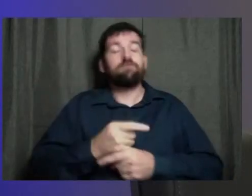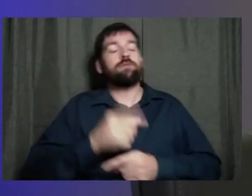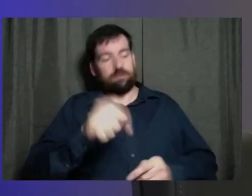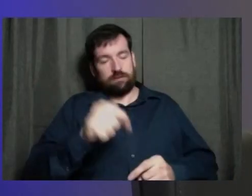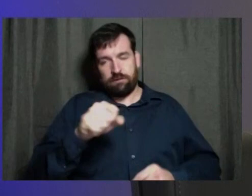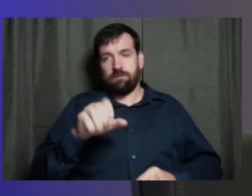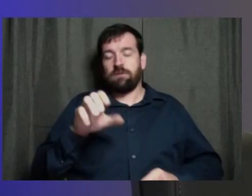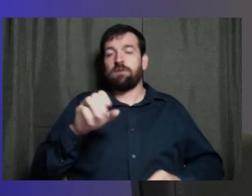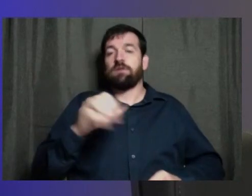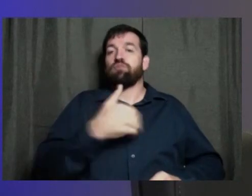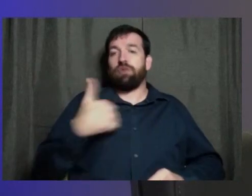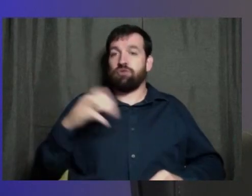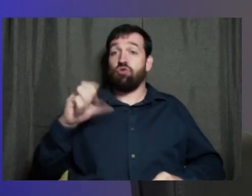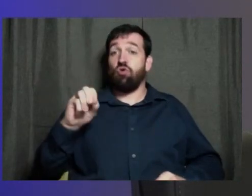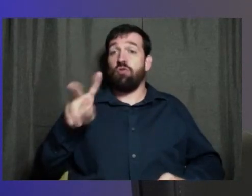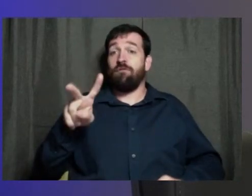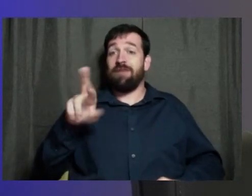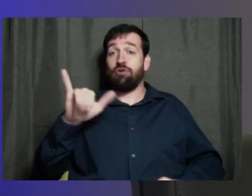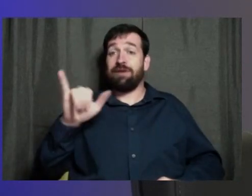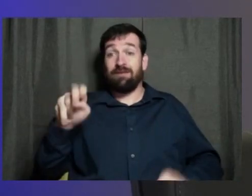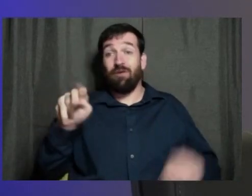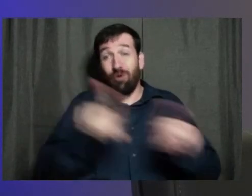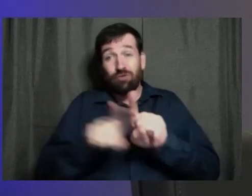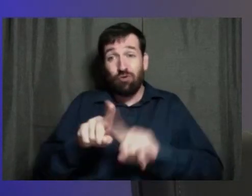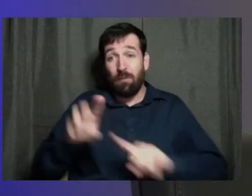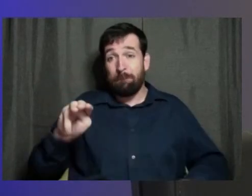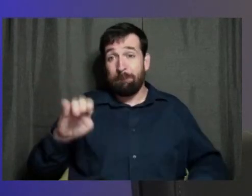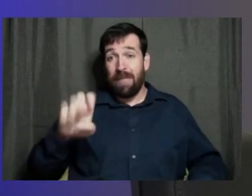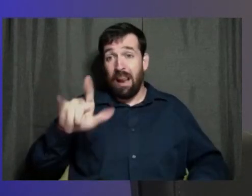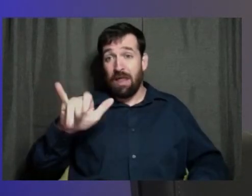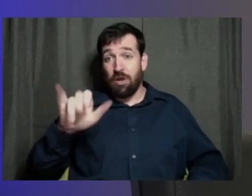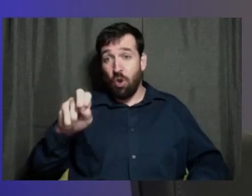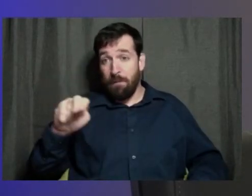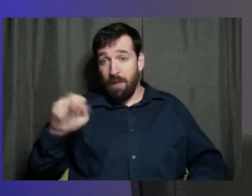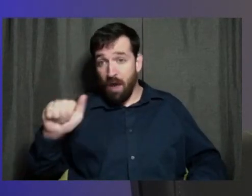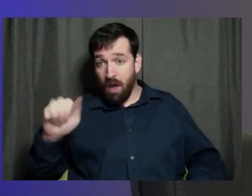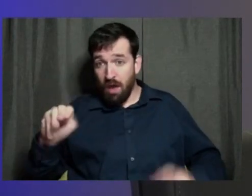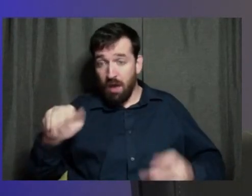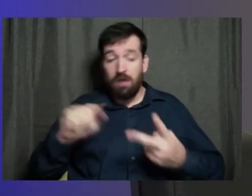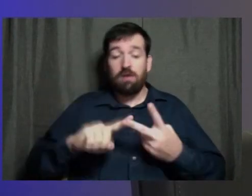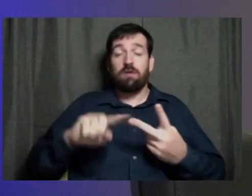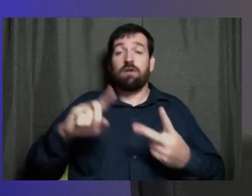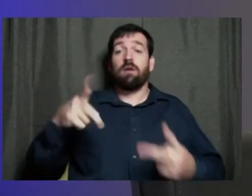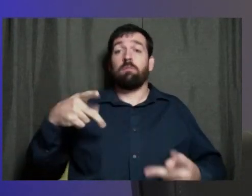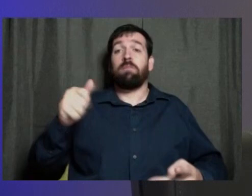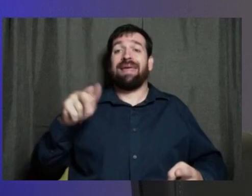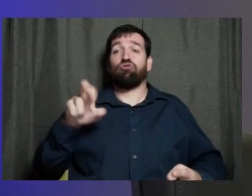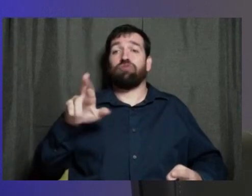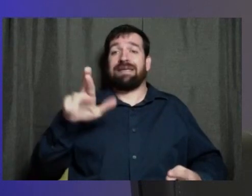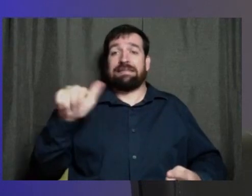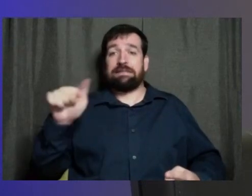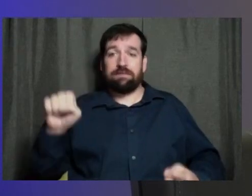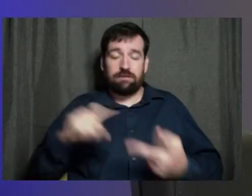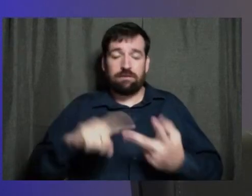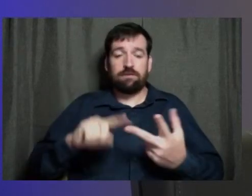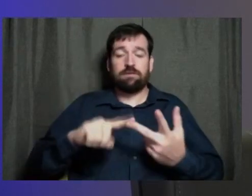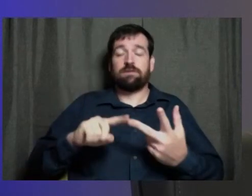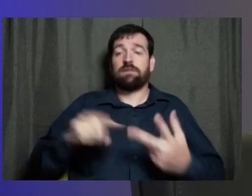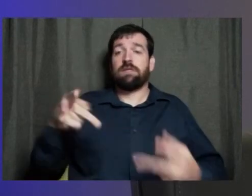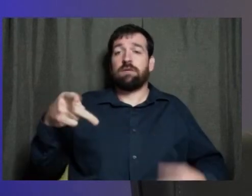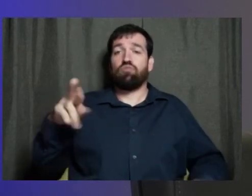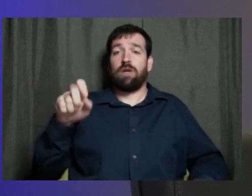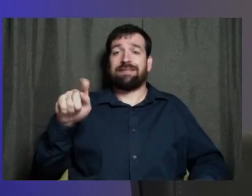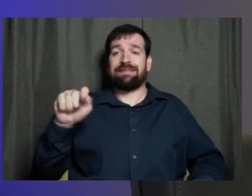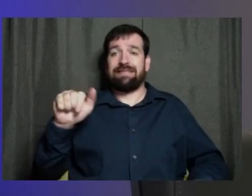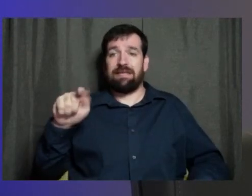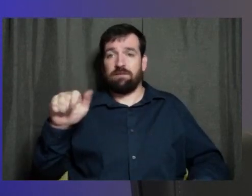cancer and other types of cancer, melanoma cancer, prostate cancer, some types of pancreas cancer. So it's so important that we identify these